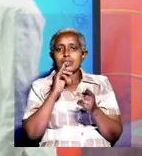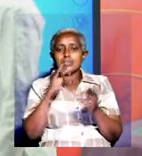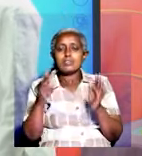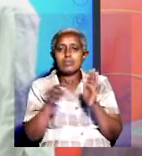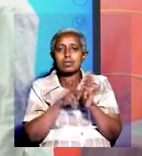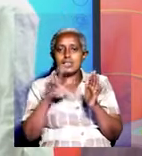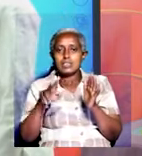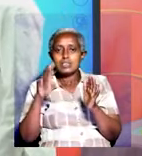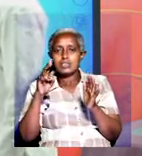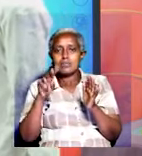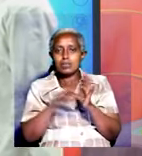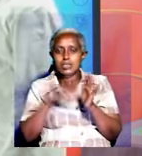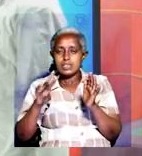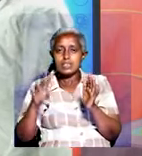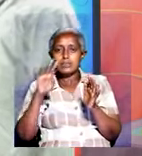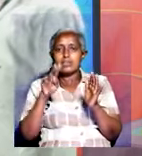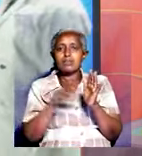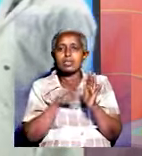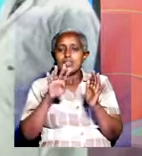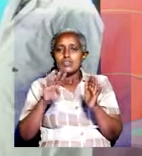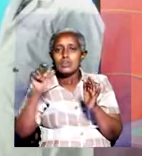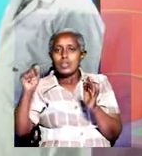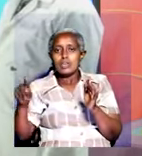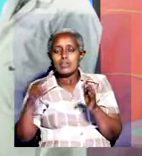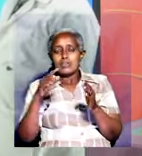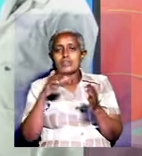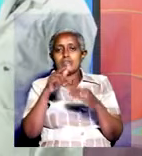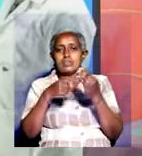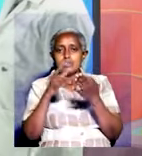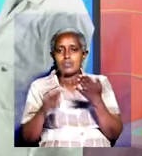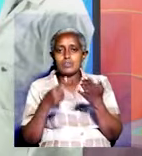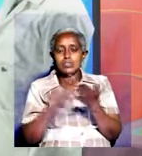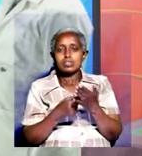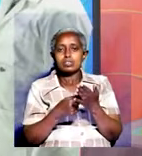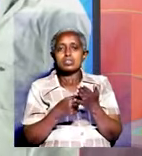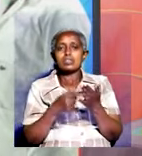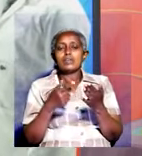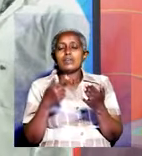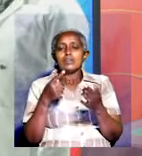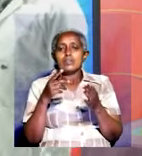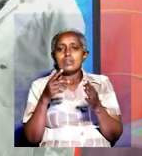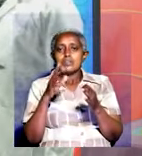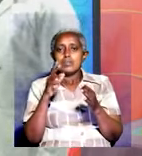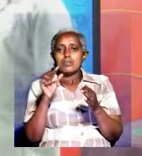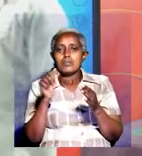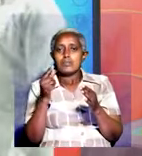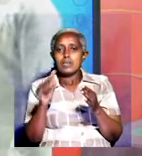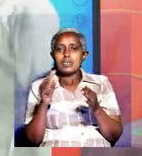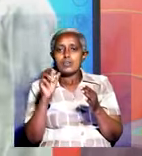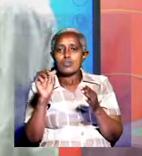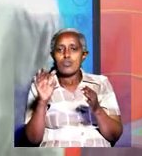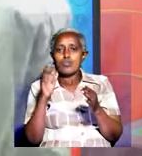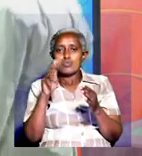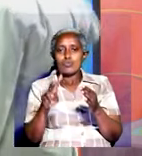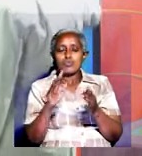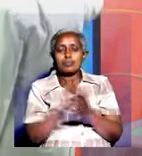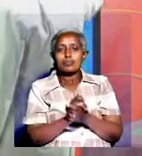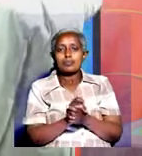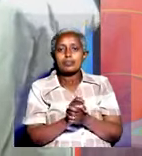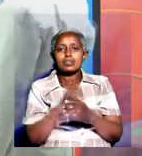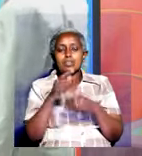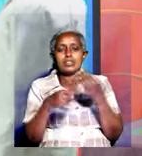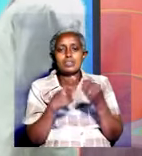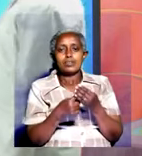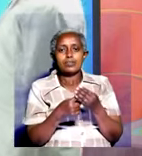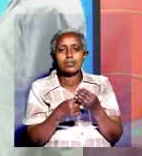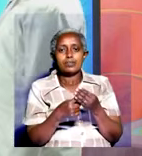-3, -7, -4, 11. Therefore, the determinant of this will be the minor of 2, the minor of 2.